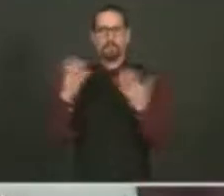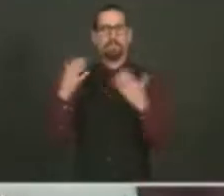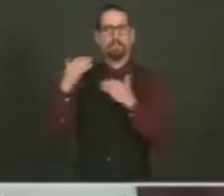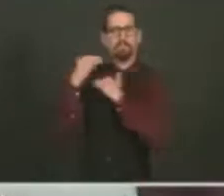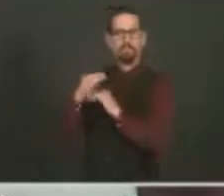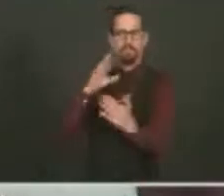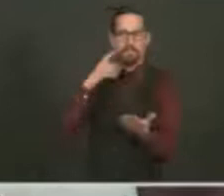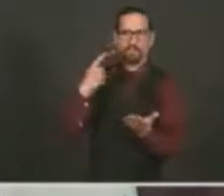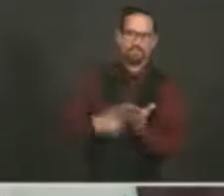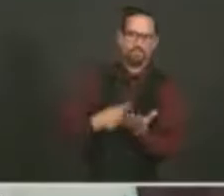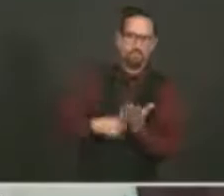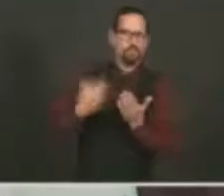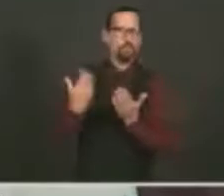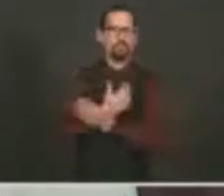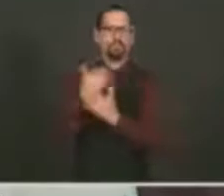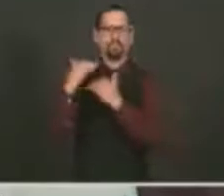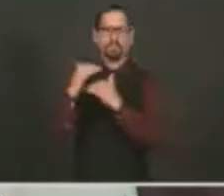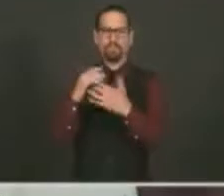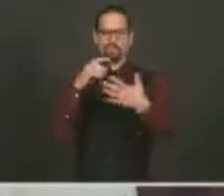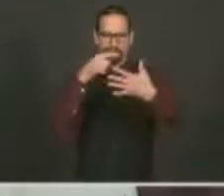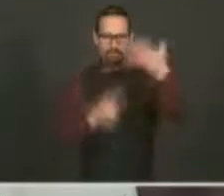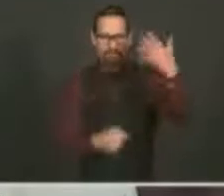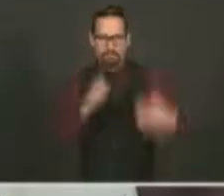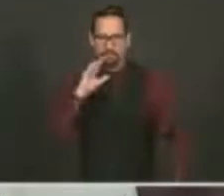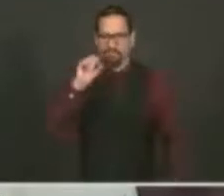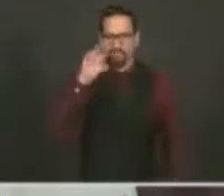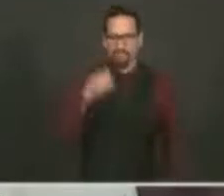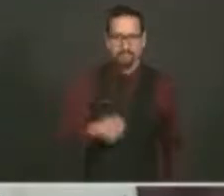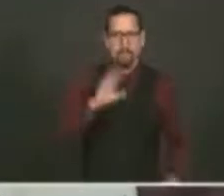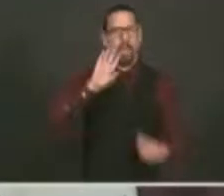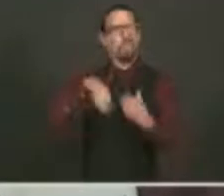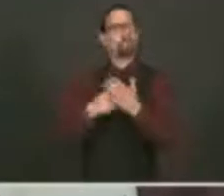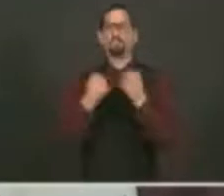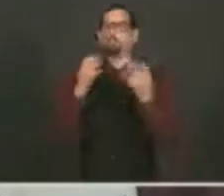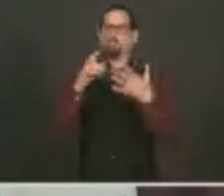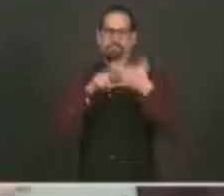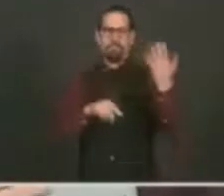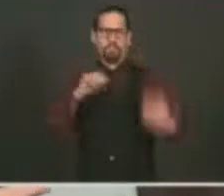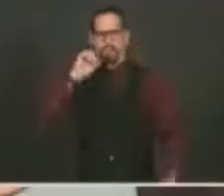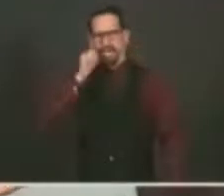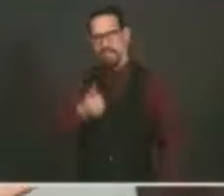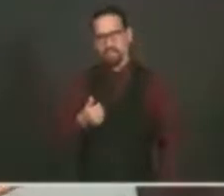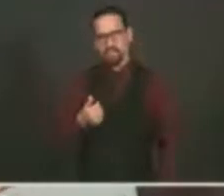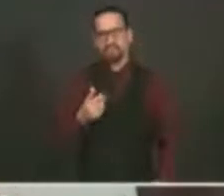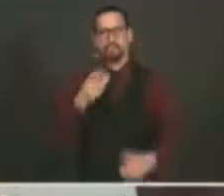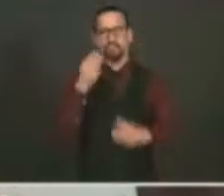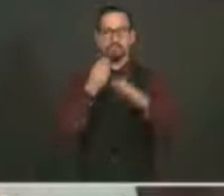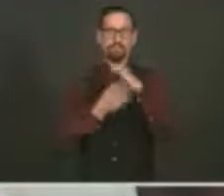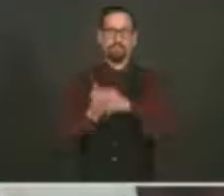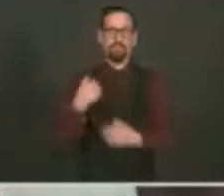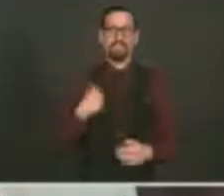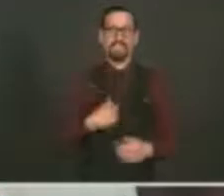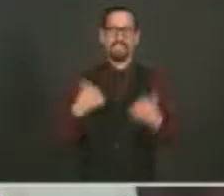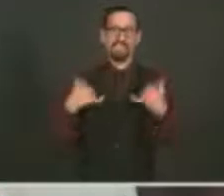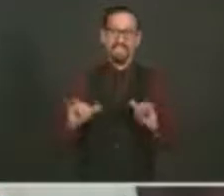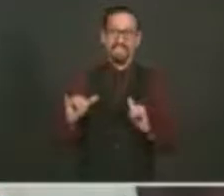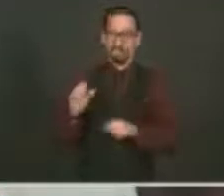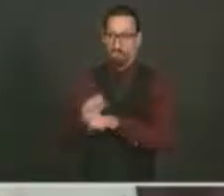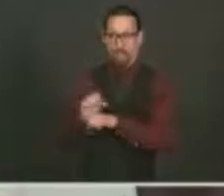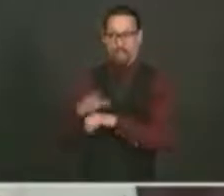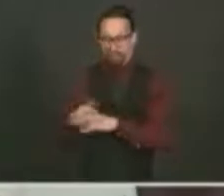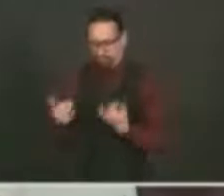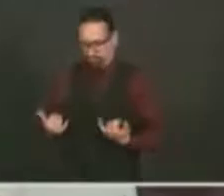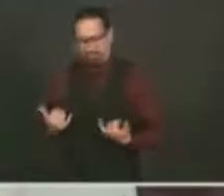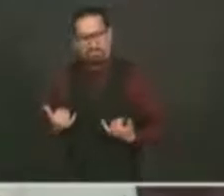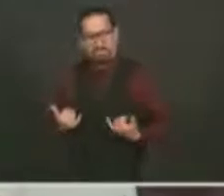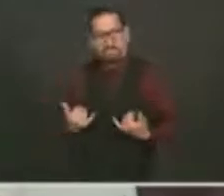restrictions and all the new enforcements. By the way, we're still working on it, which is why I need another day